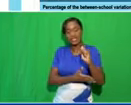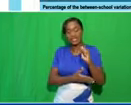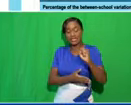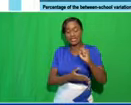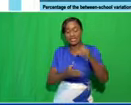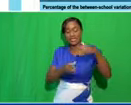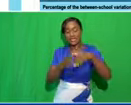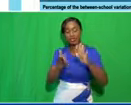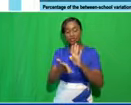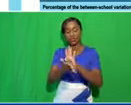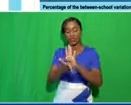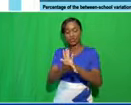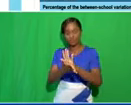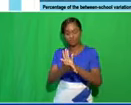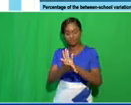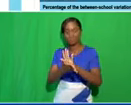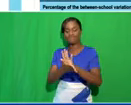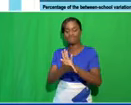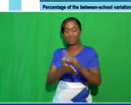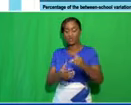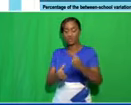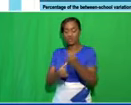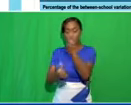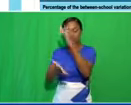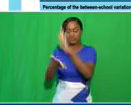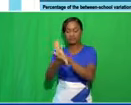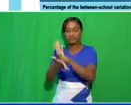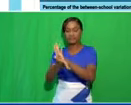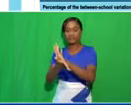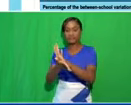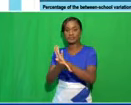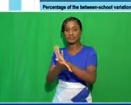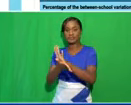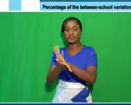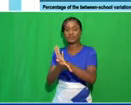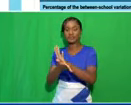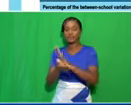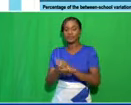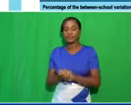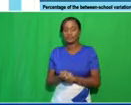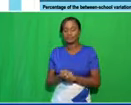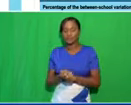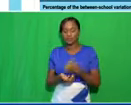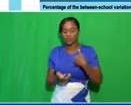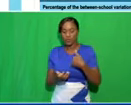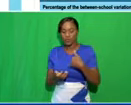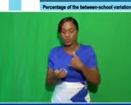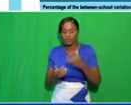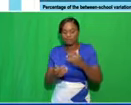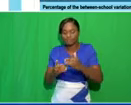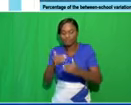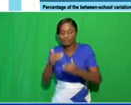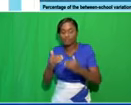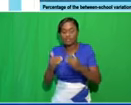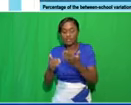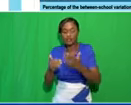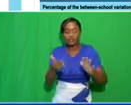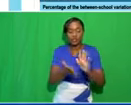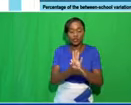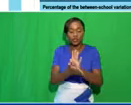fact, what we find in the secondary schools is that as you move through the schools, you have